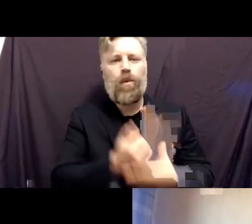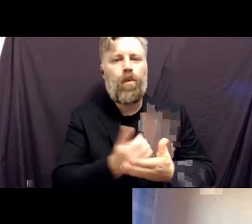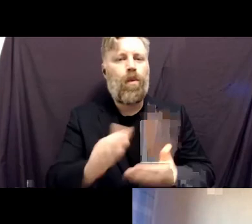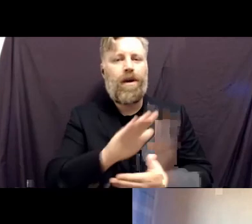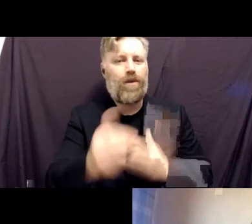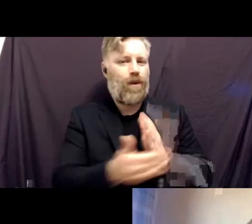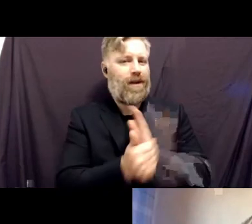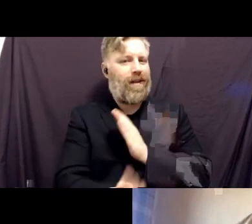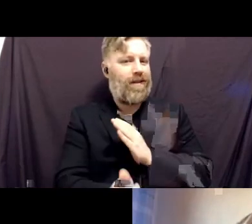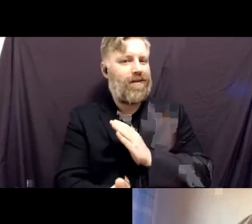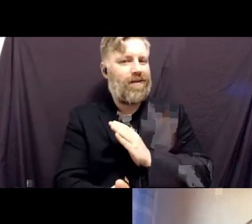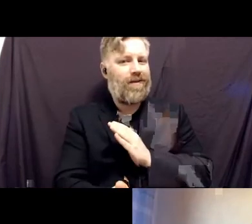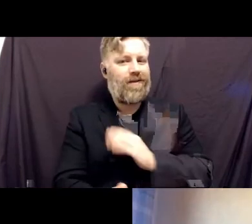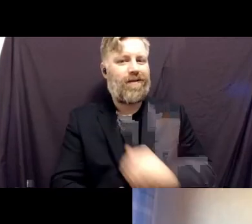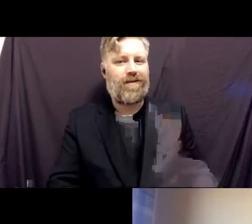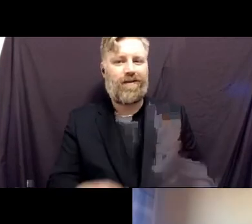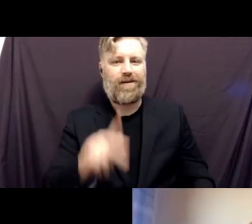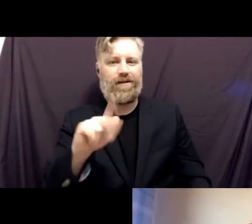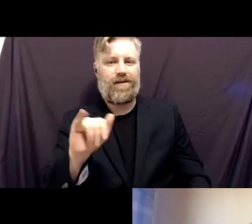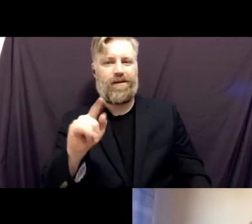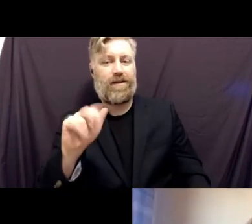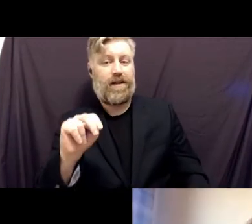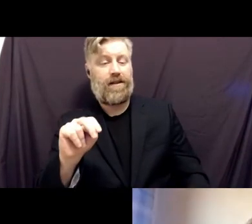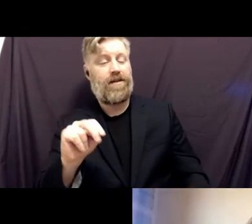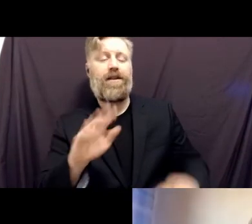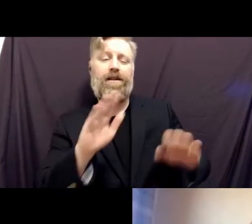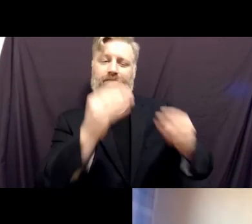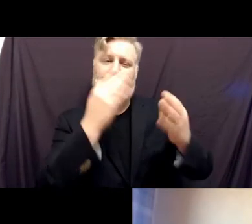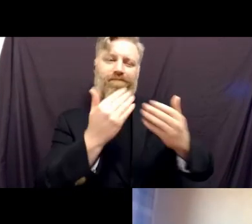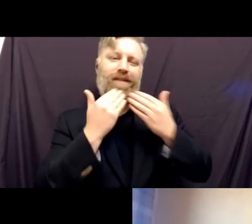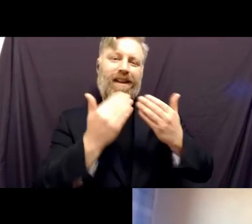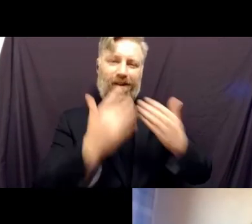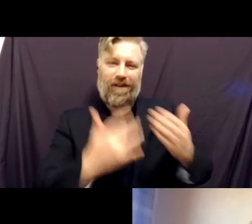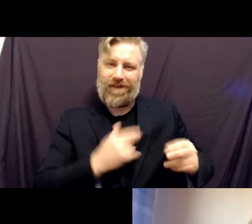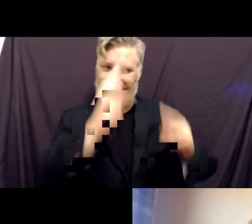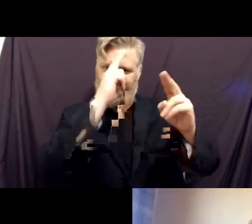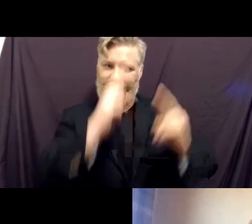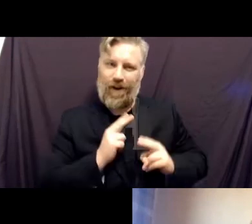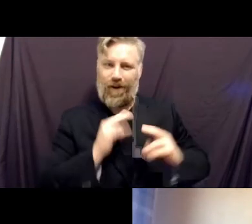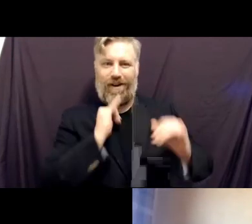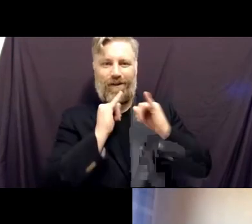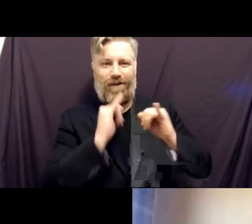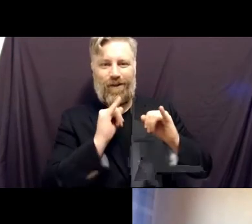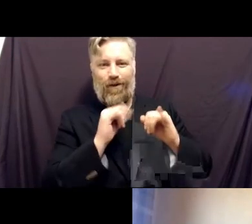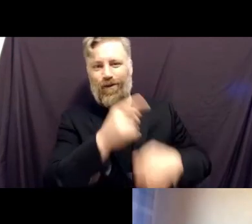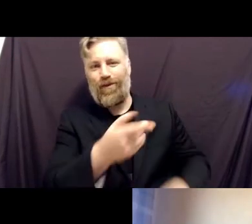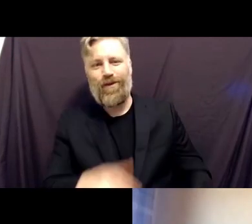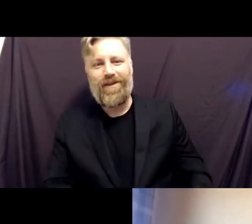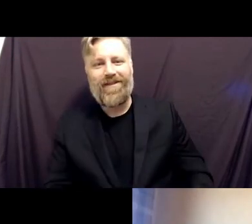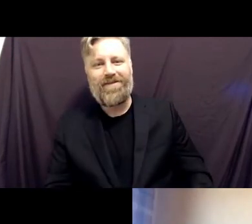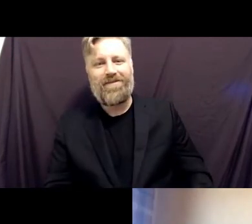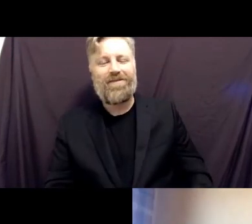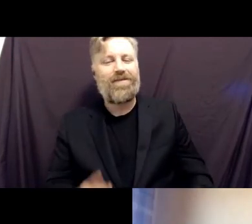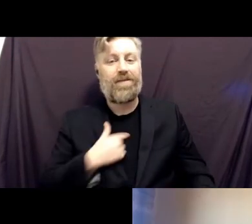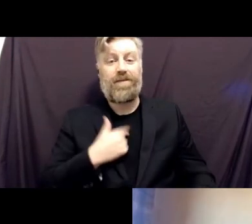right. Thank And you I so just much. I just want to say thank you. It's been an honor to interview you. And I just want to